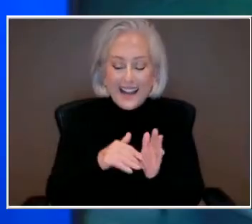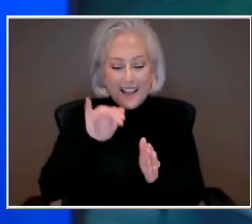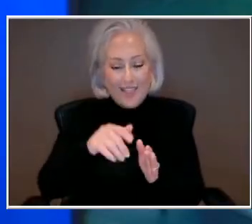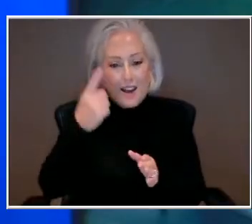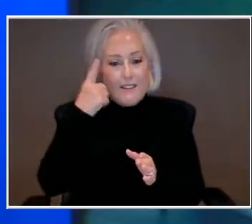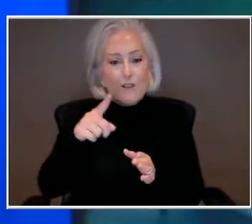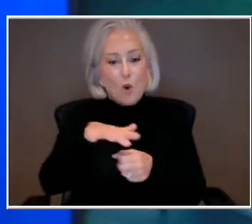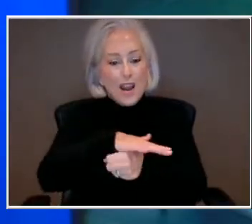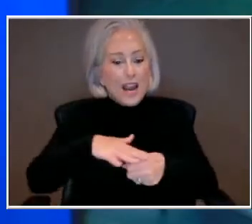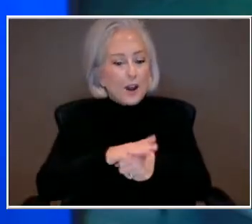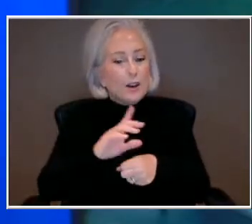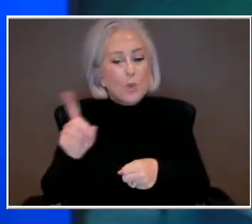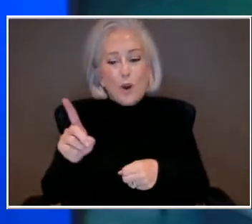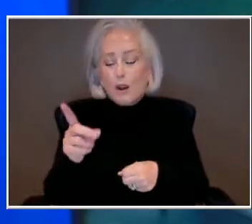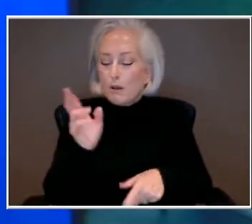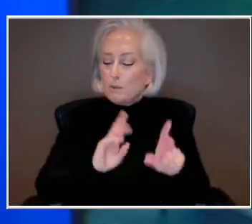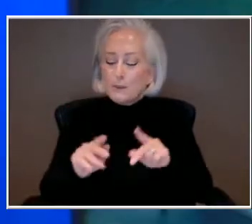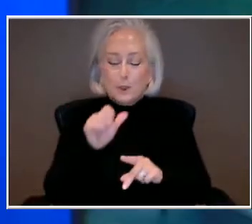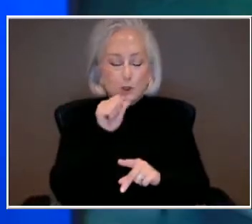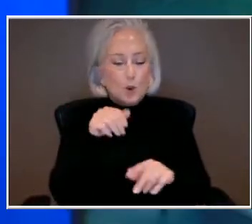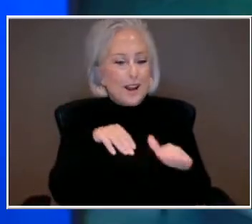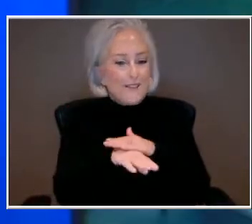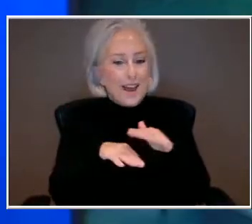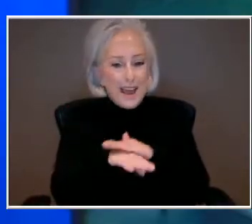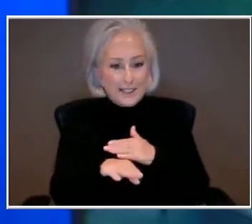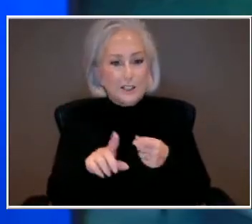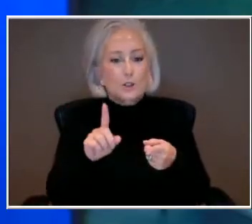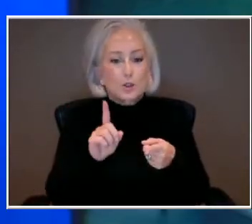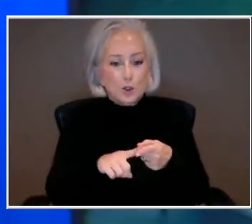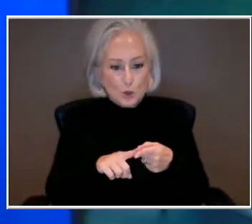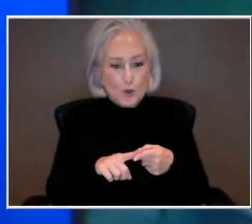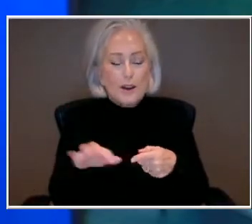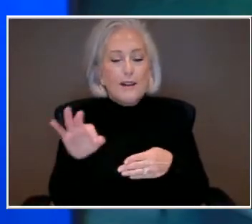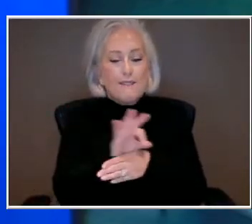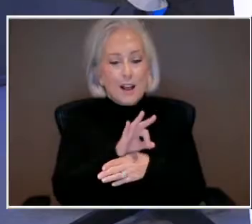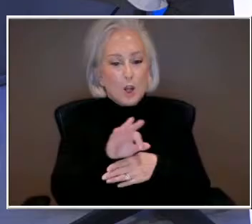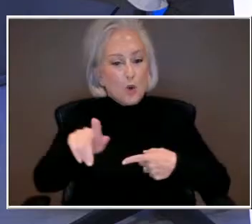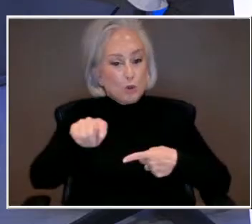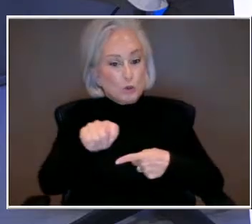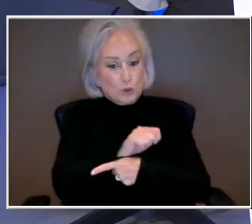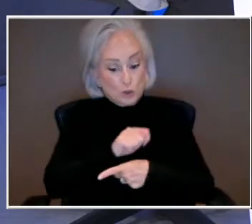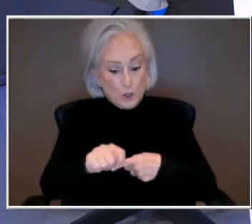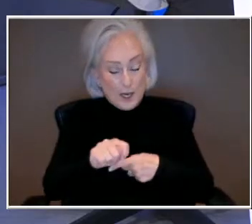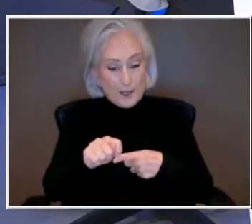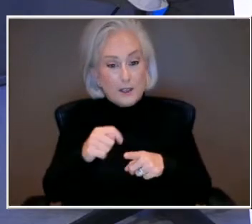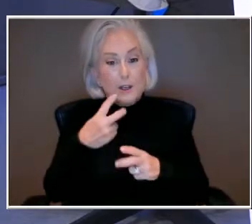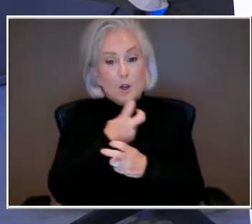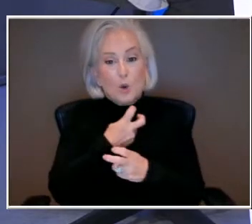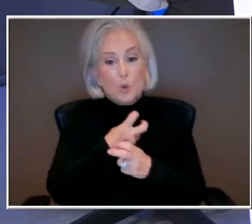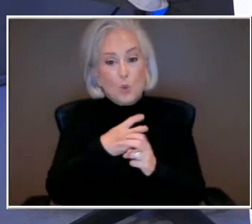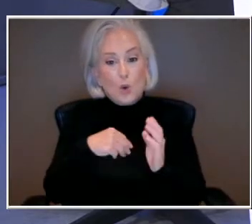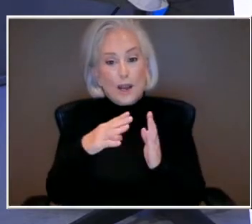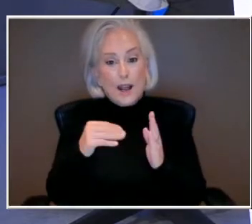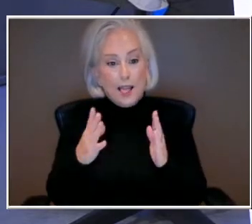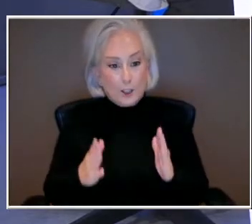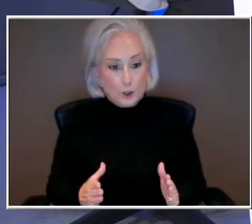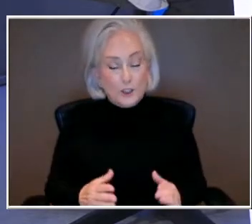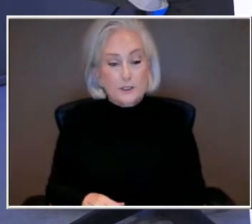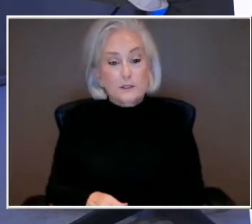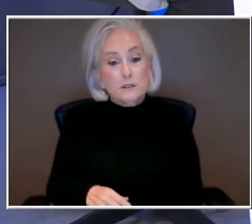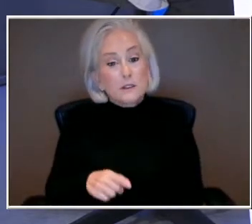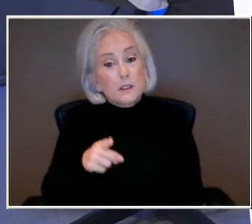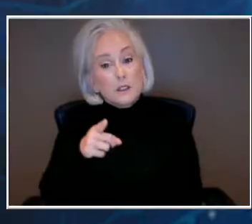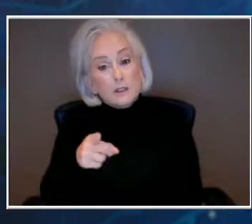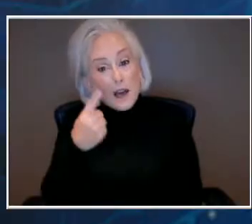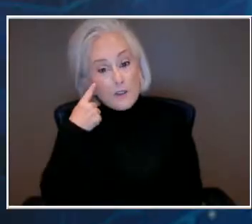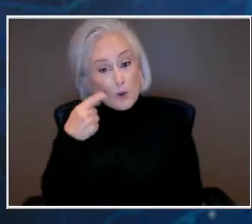have access to fellowship-trained breast radiologists, it can be very, very helpful. Dr. Winblad, not too futuristic for you? It's not